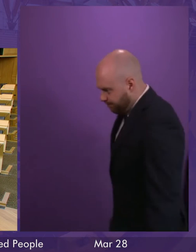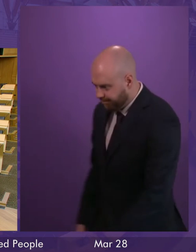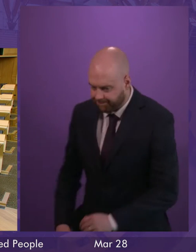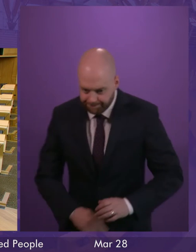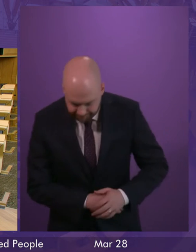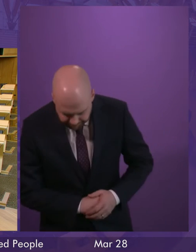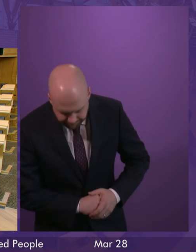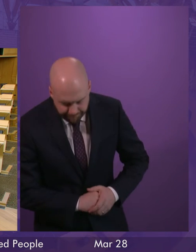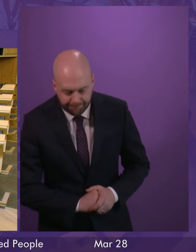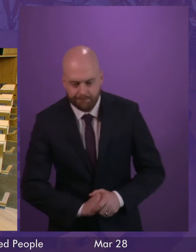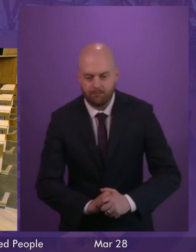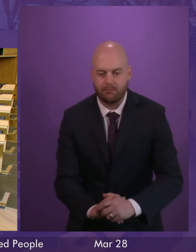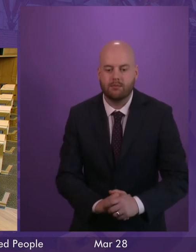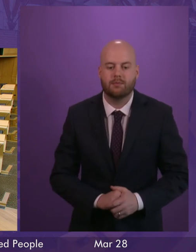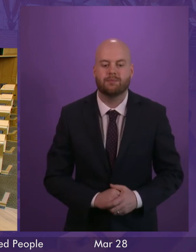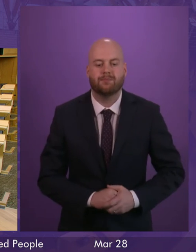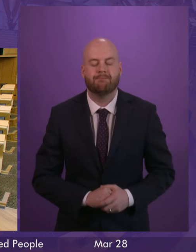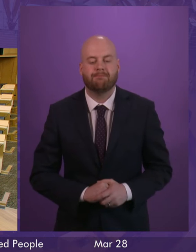Bill Kidd followed by Tom Mason.